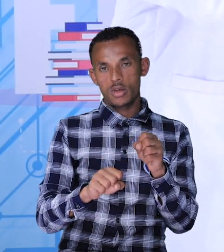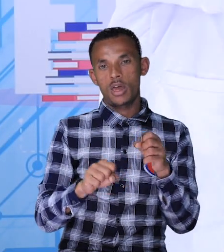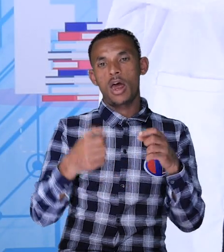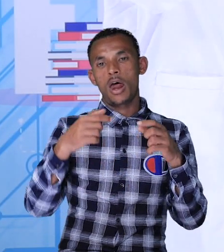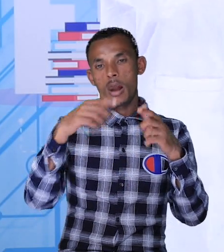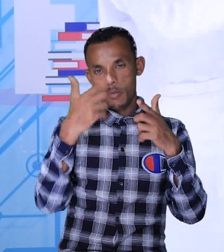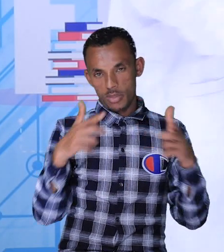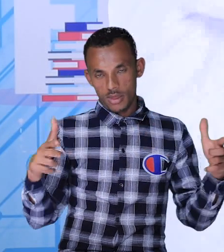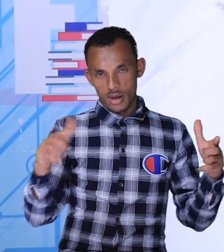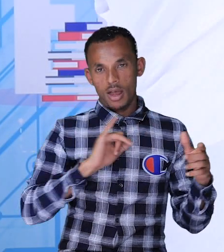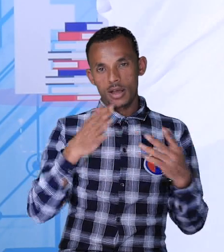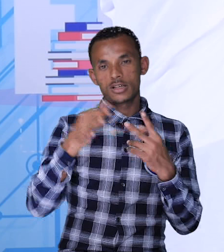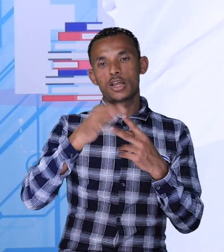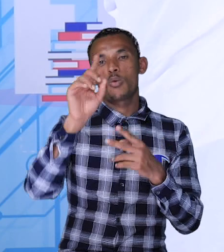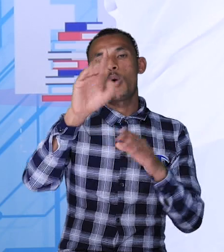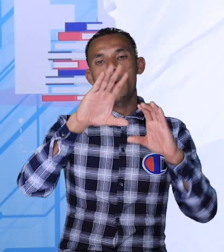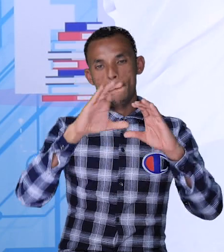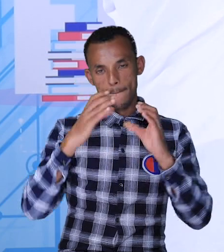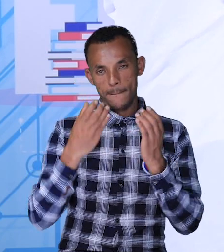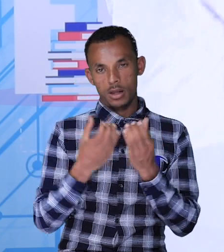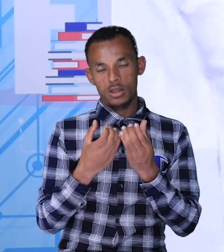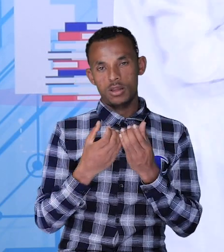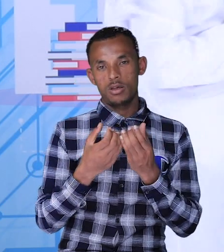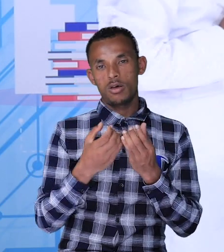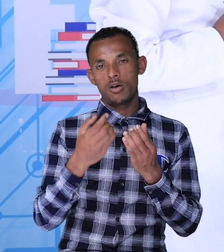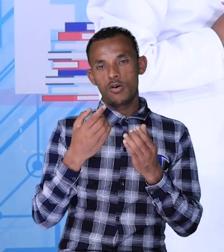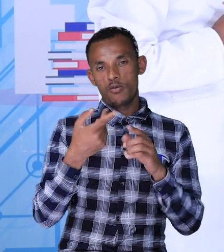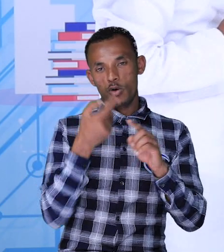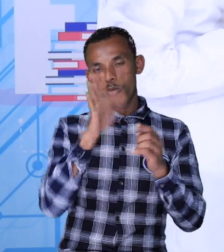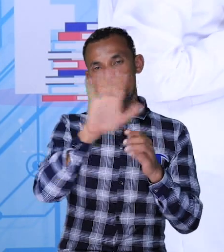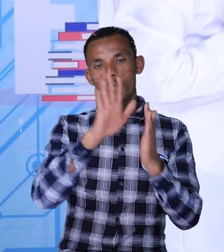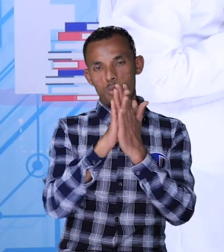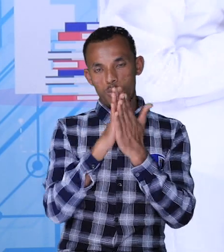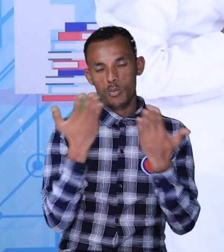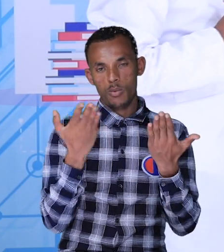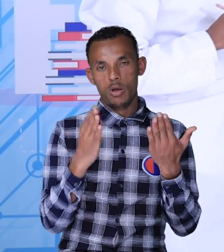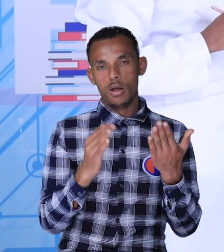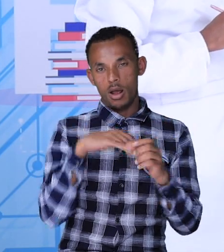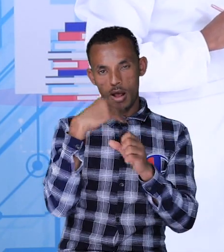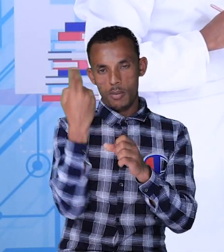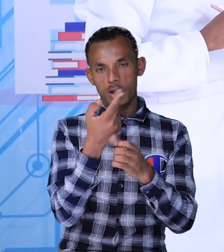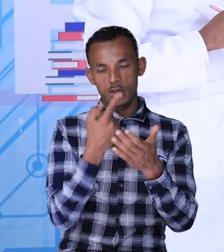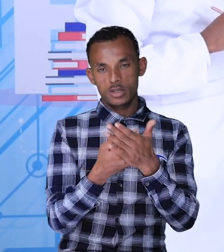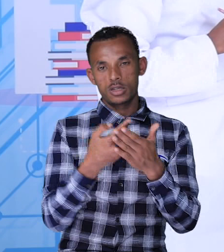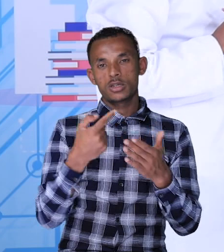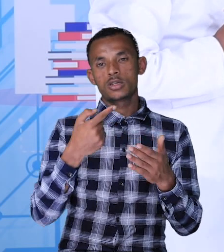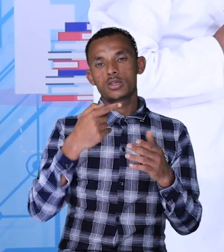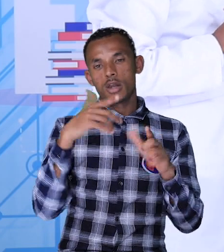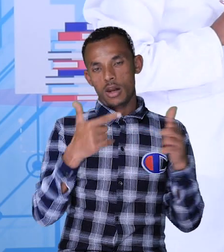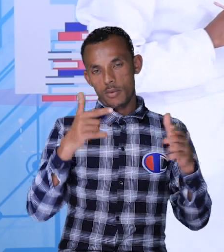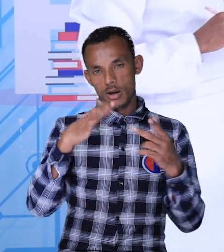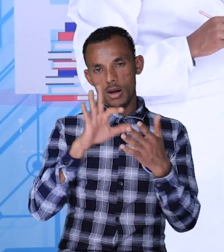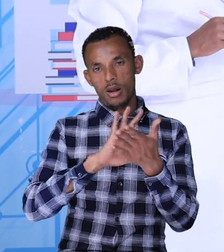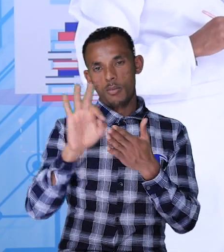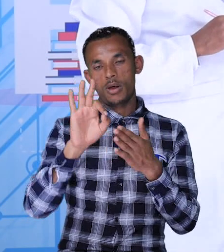arbitrarily, just simply I selected one part, okay, from your text. So applying this table of random number, let's see